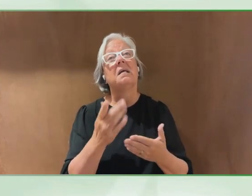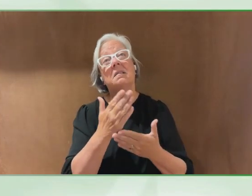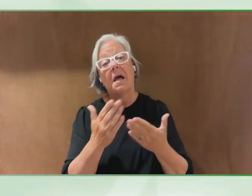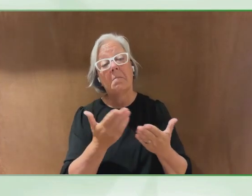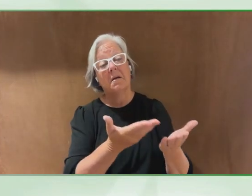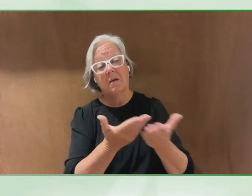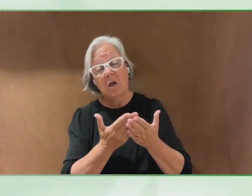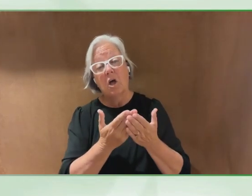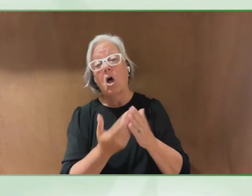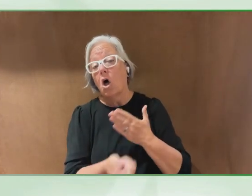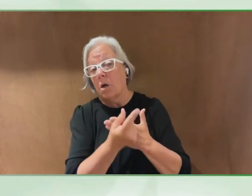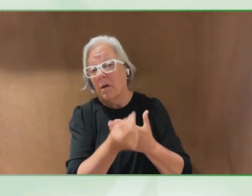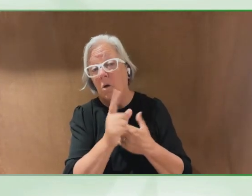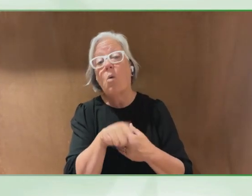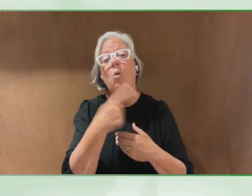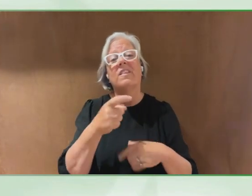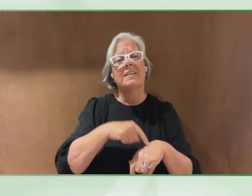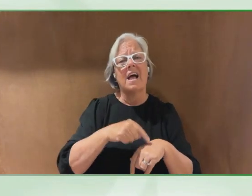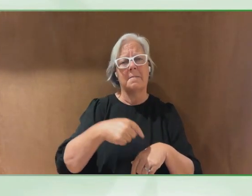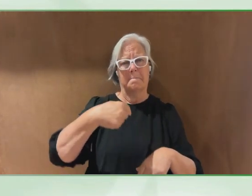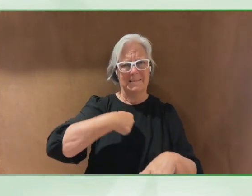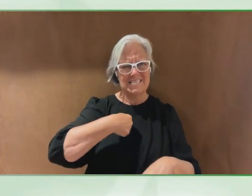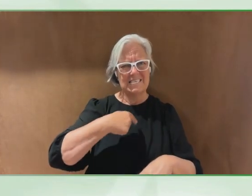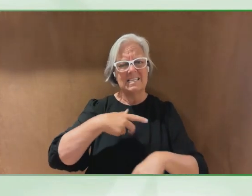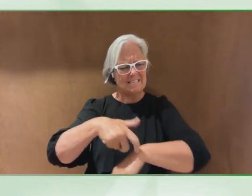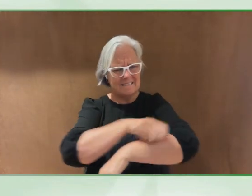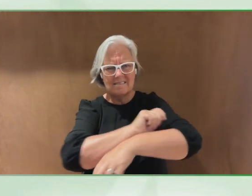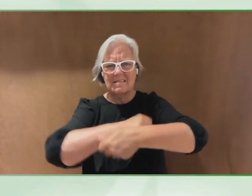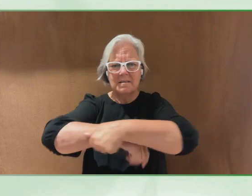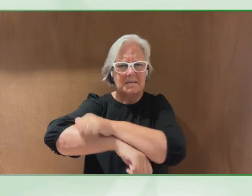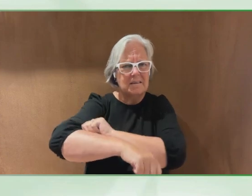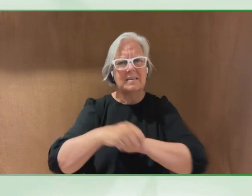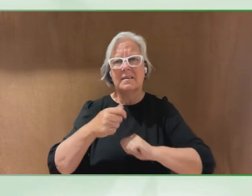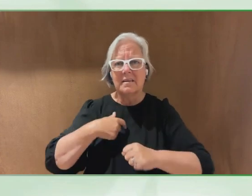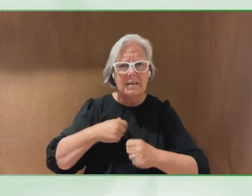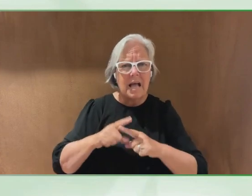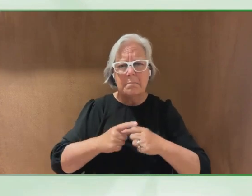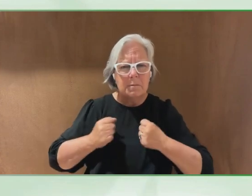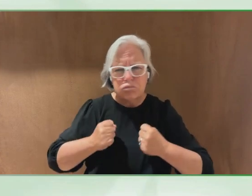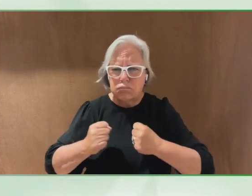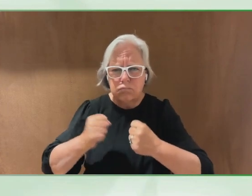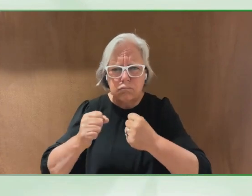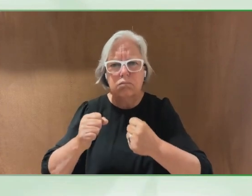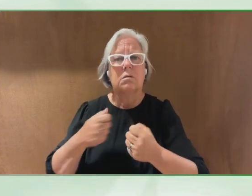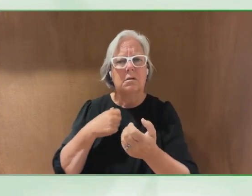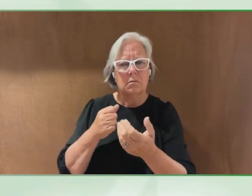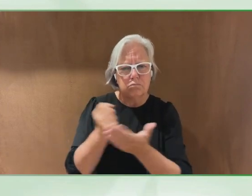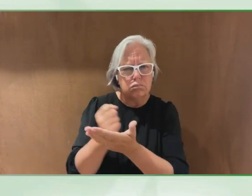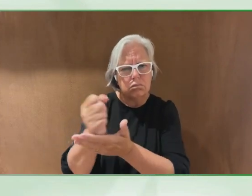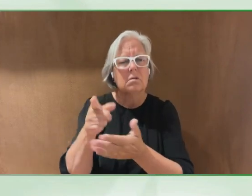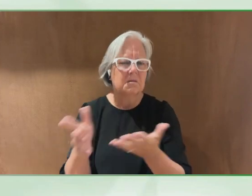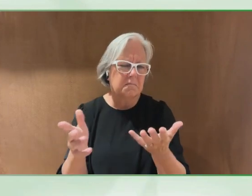for myself. And I would just like to say that to our disabled people out there. So thank you very much.